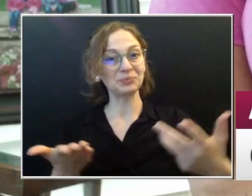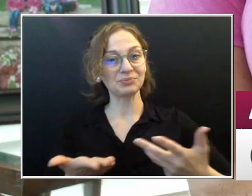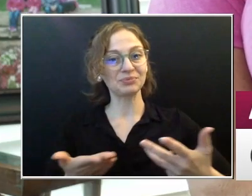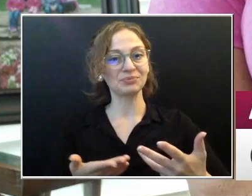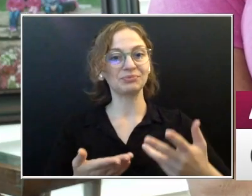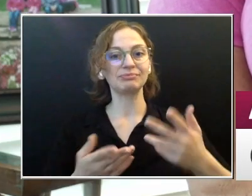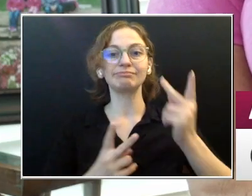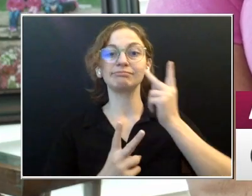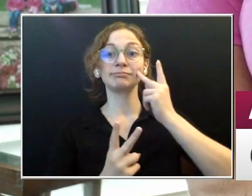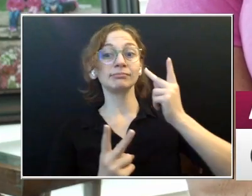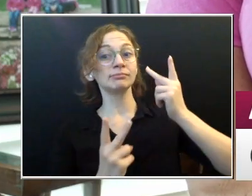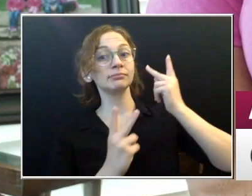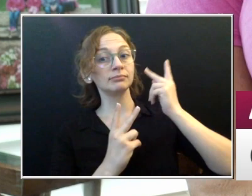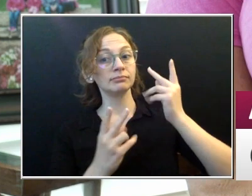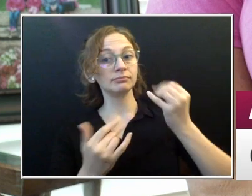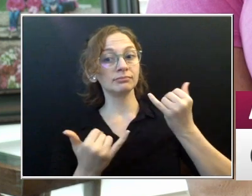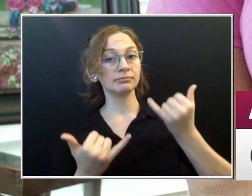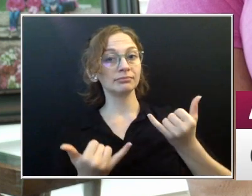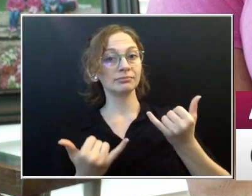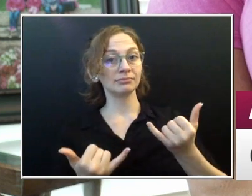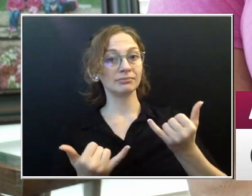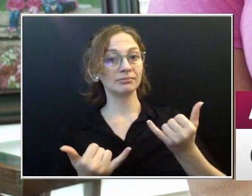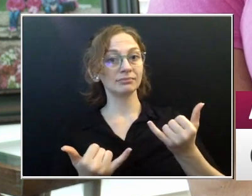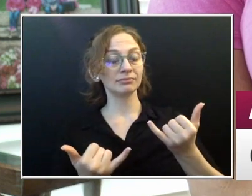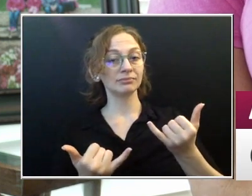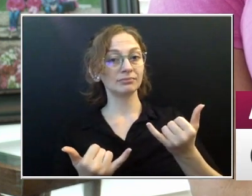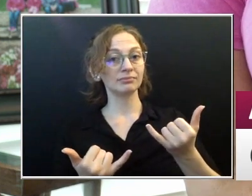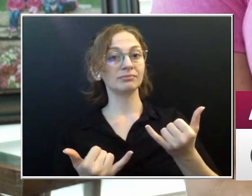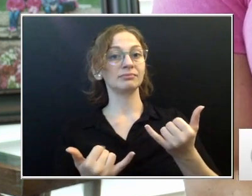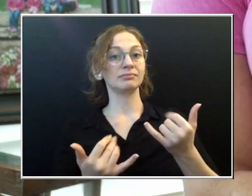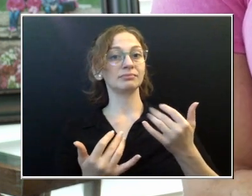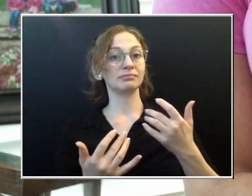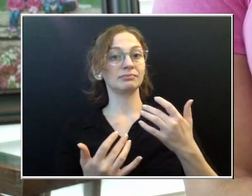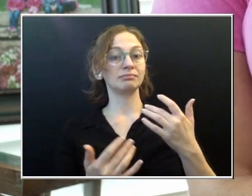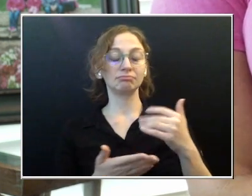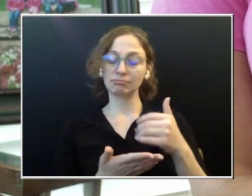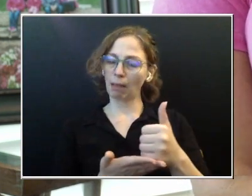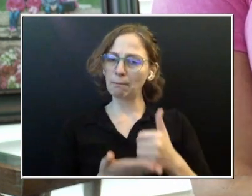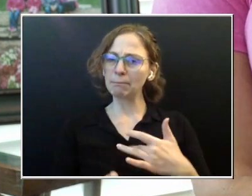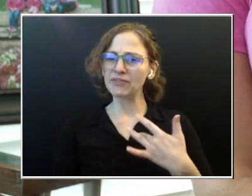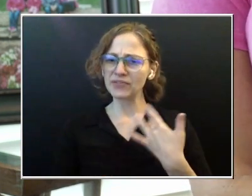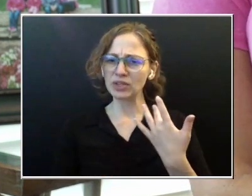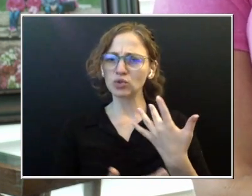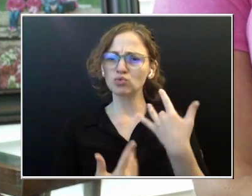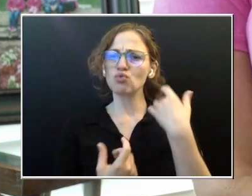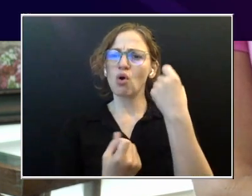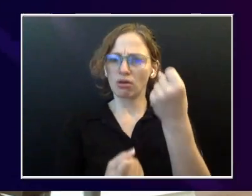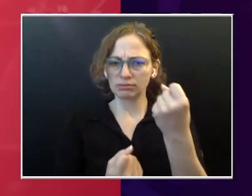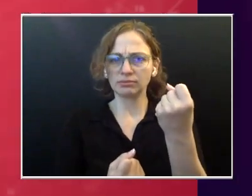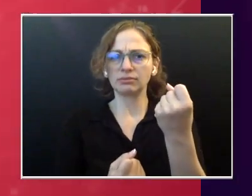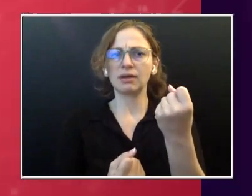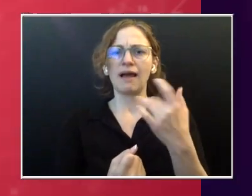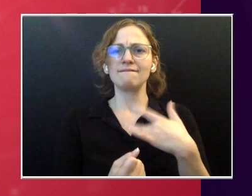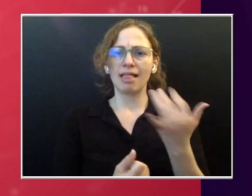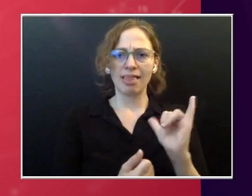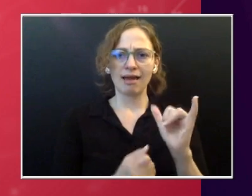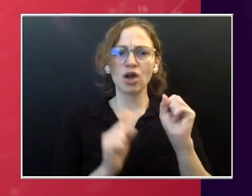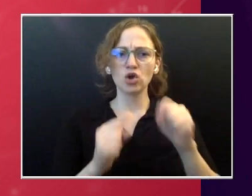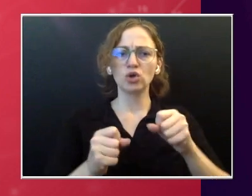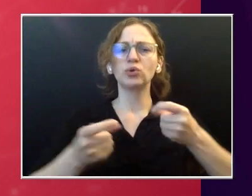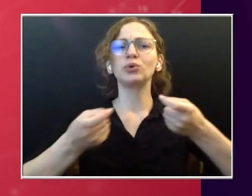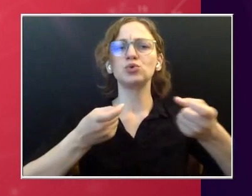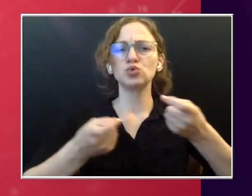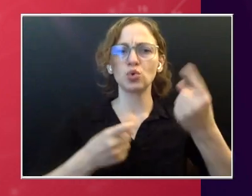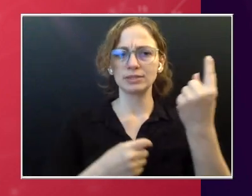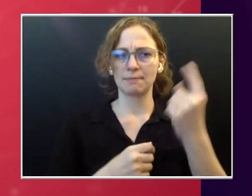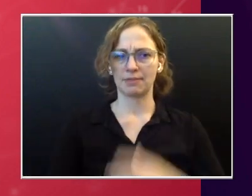now, it helped me feel strong. It helped me feel like I had control over something. She took